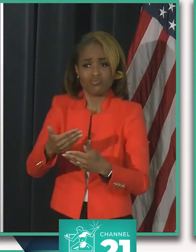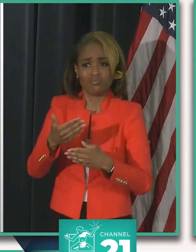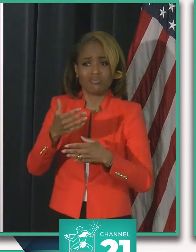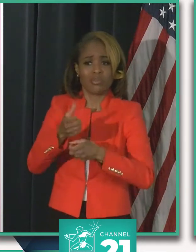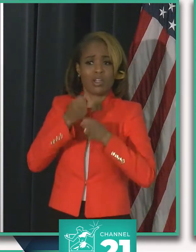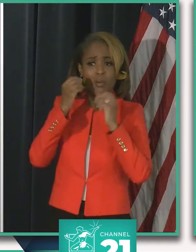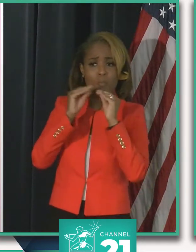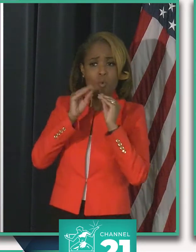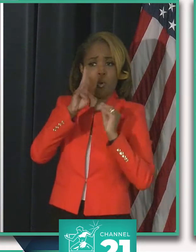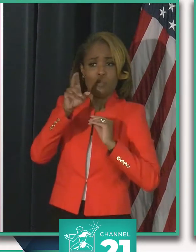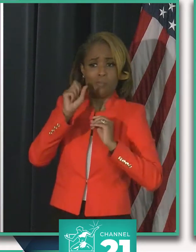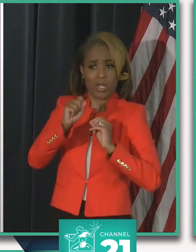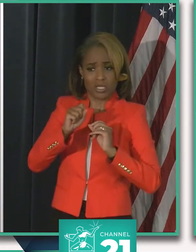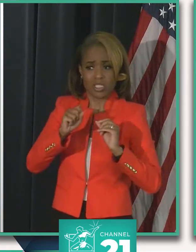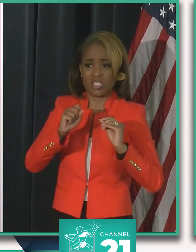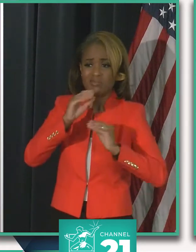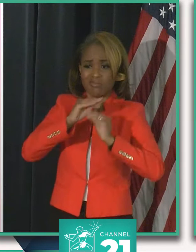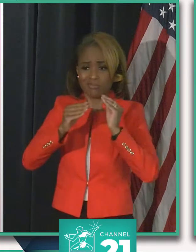buses on the road.